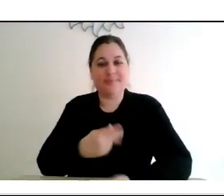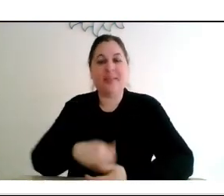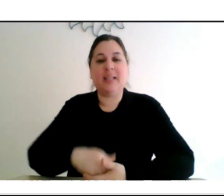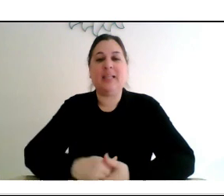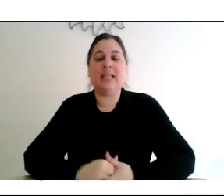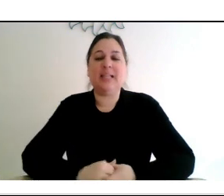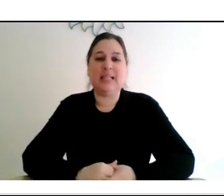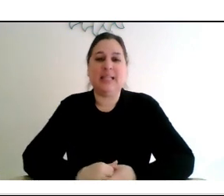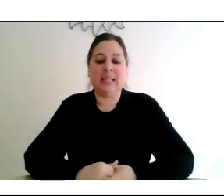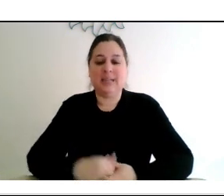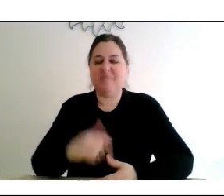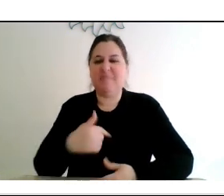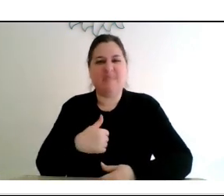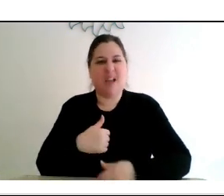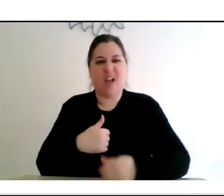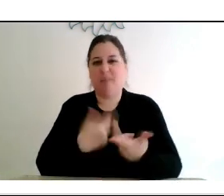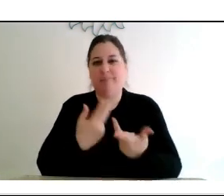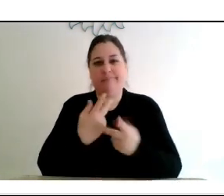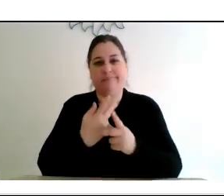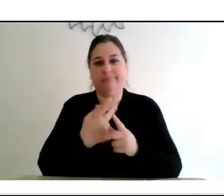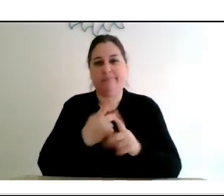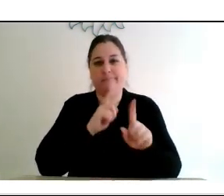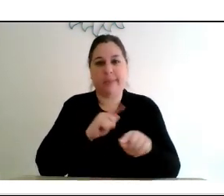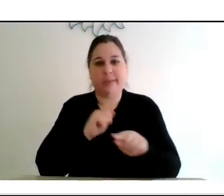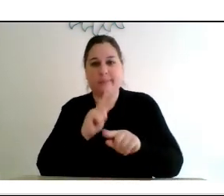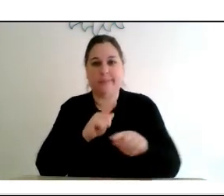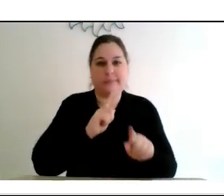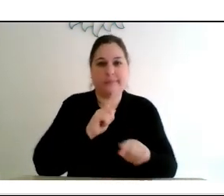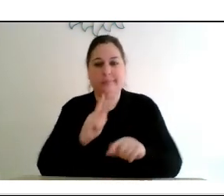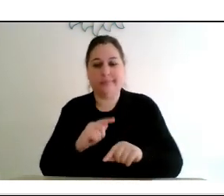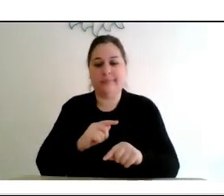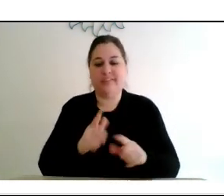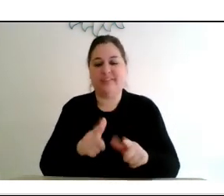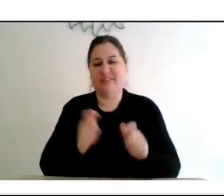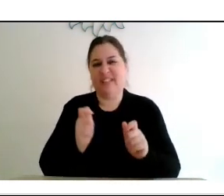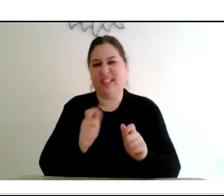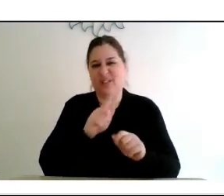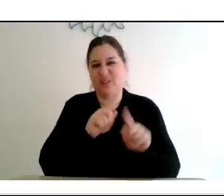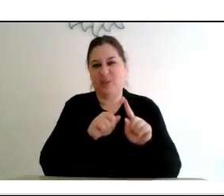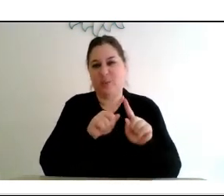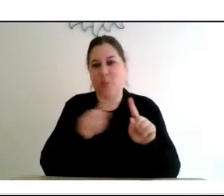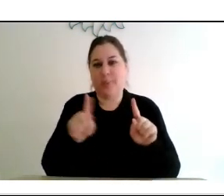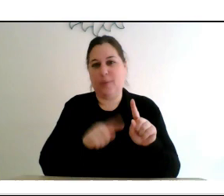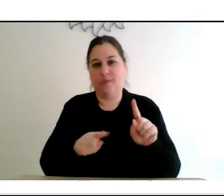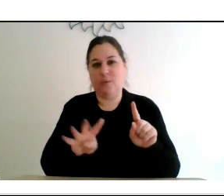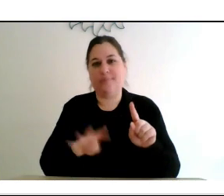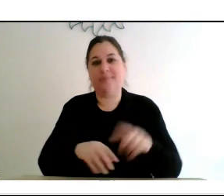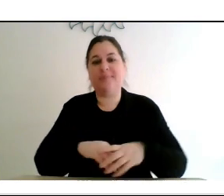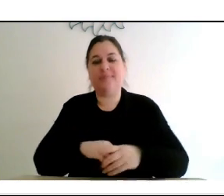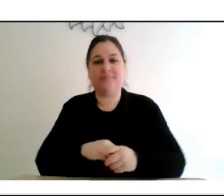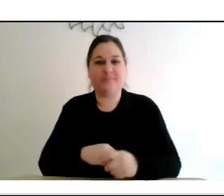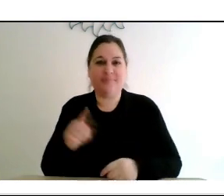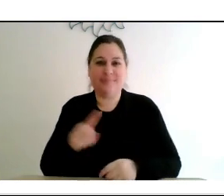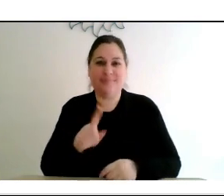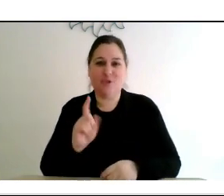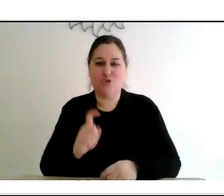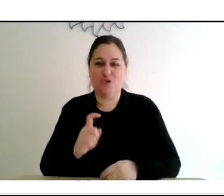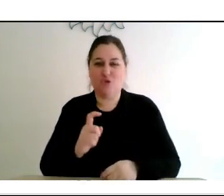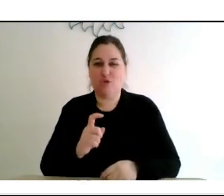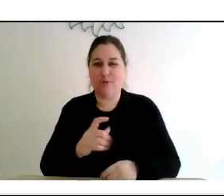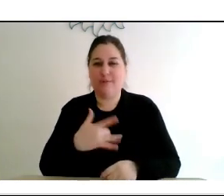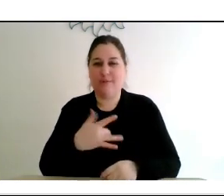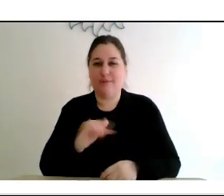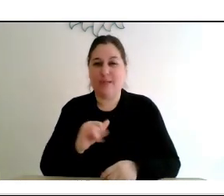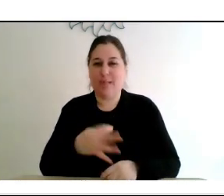All right, welcome back. I'm just going to solve these pretty quickly because we should be experts on